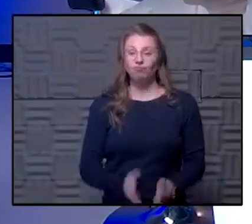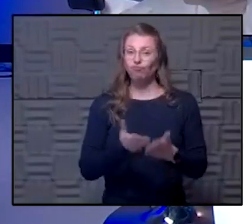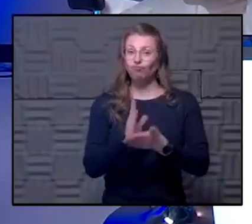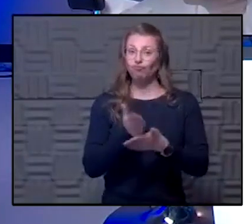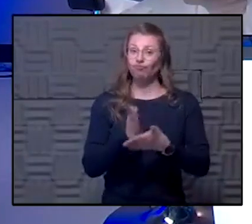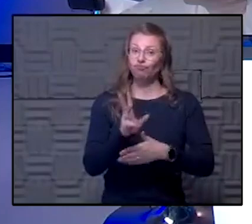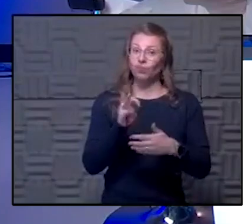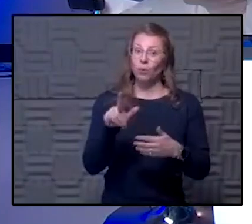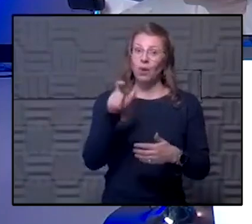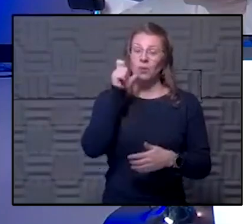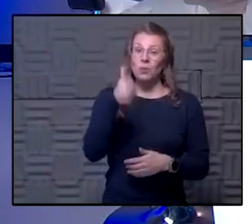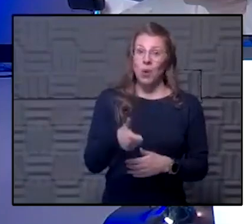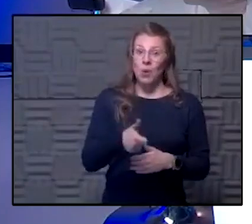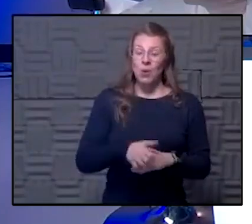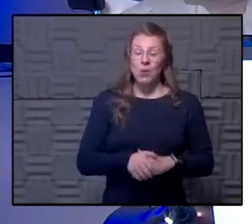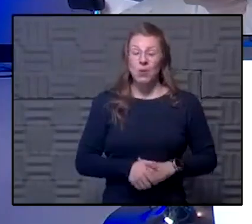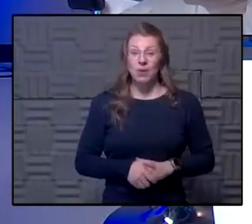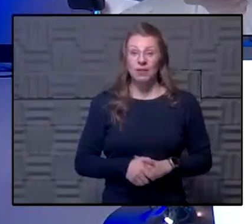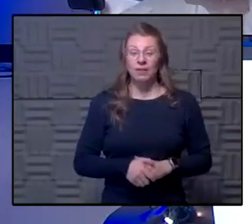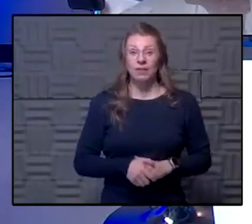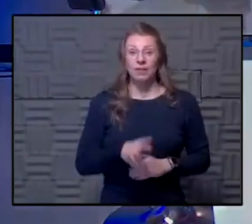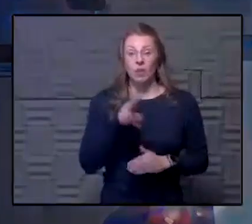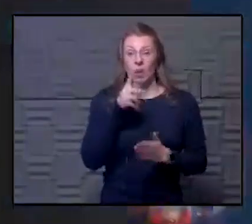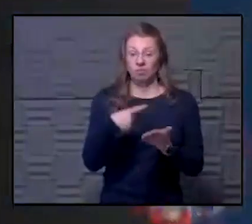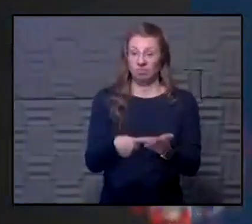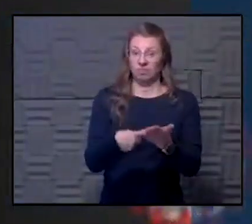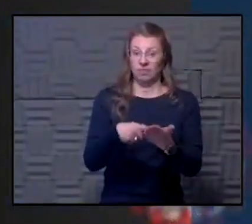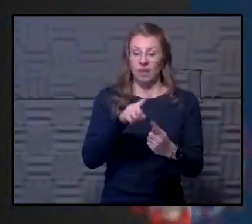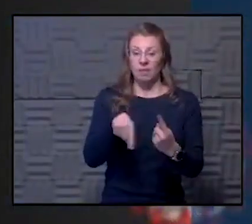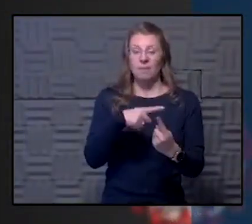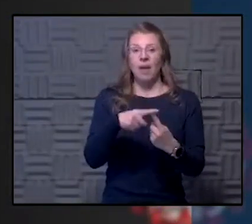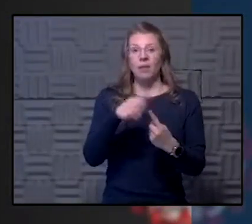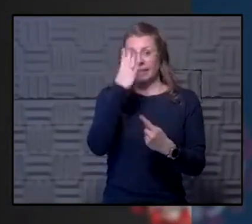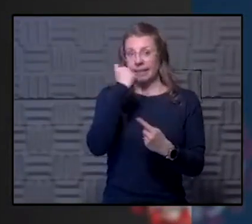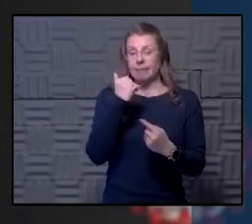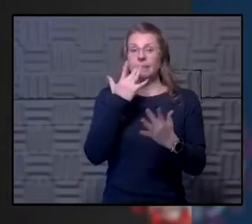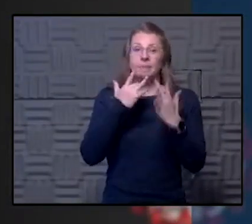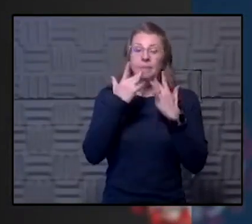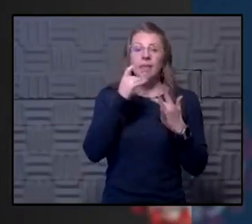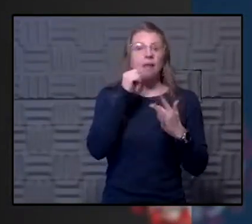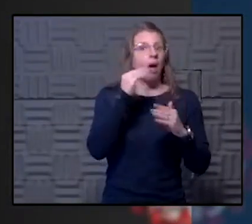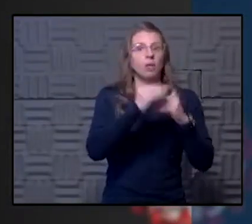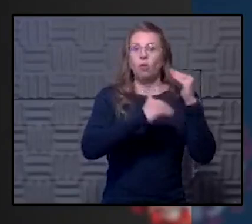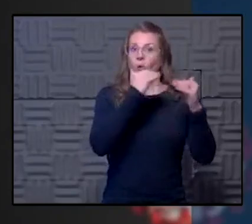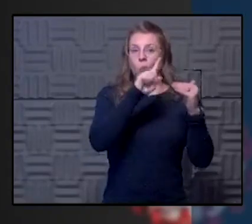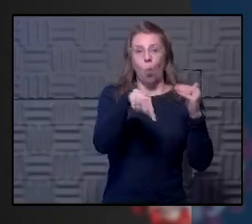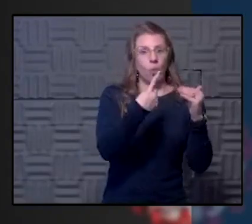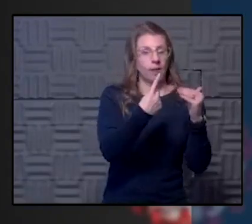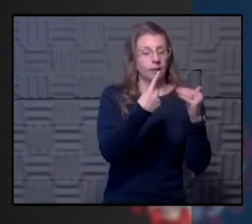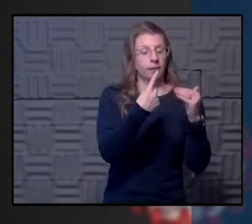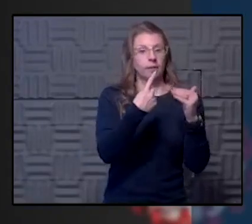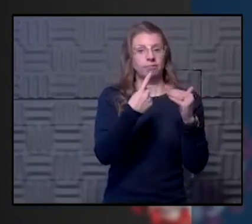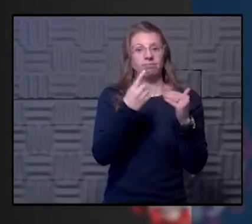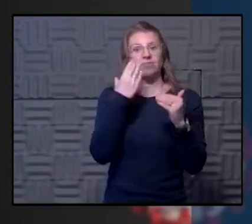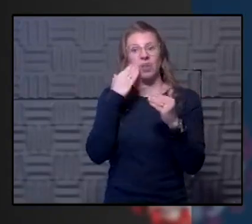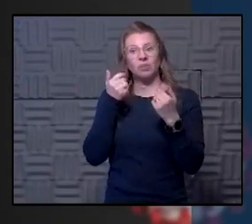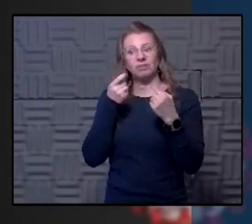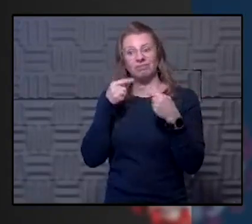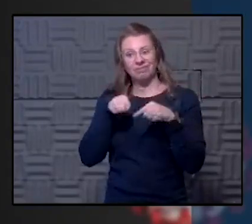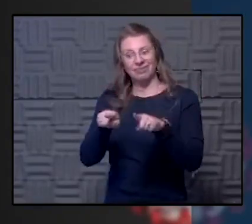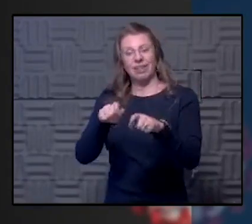All right. Well, tomorrow we'll talk a bit about sleep deprivation, but not just in adults. We know that during a